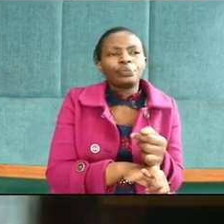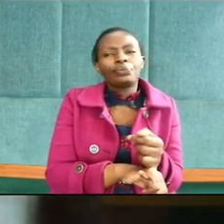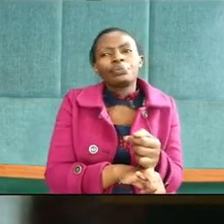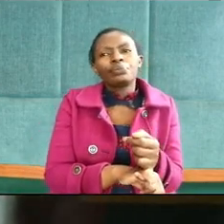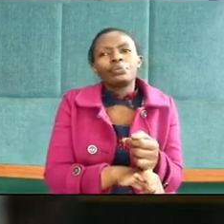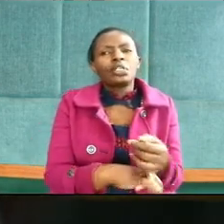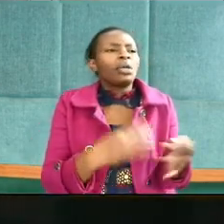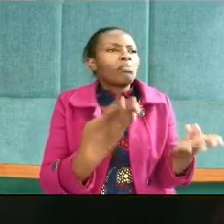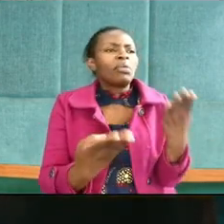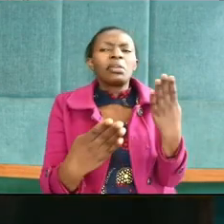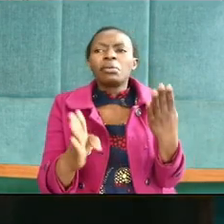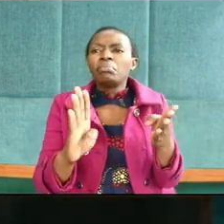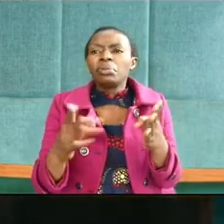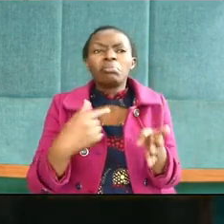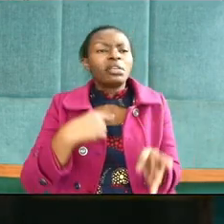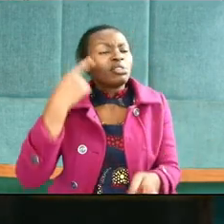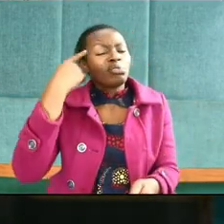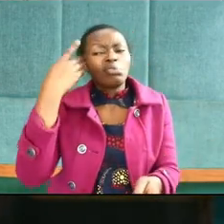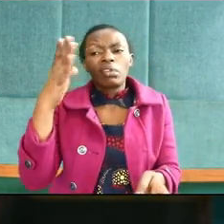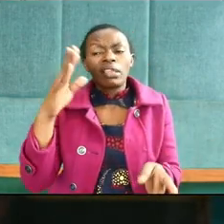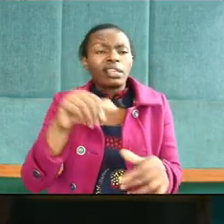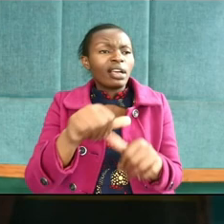I may not know the status of your marriage,